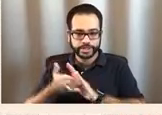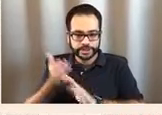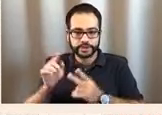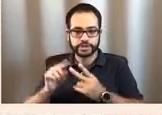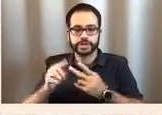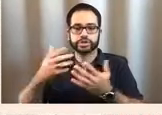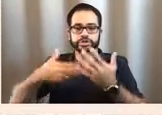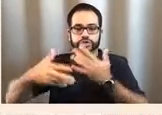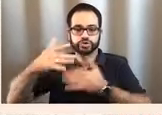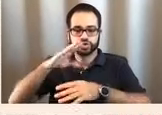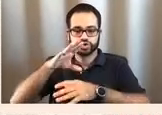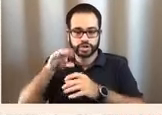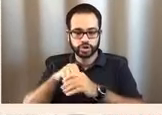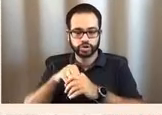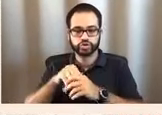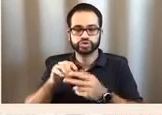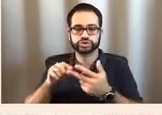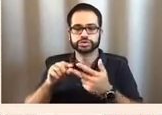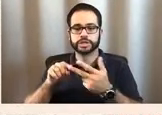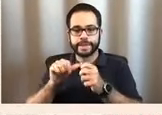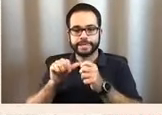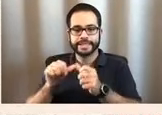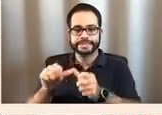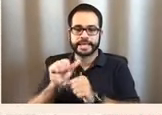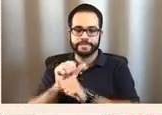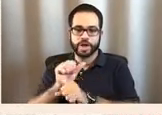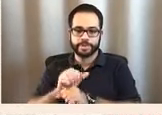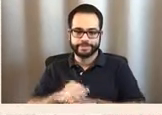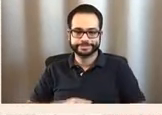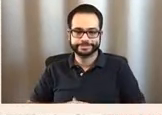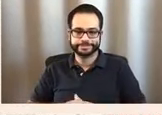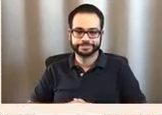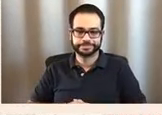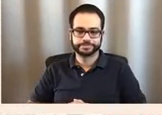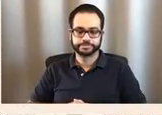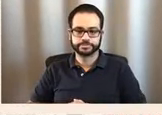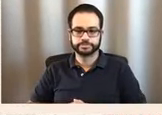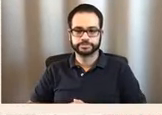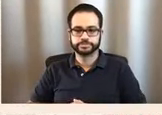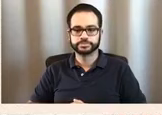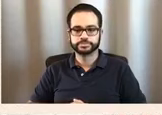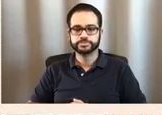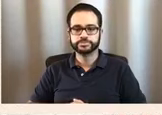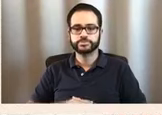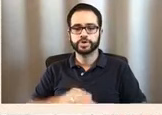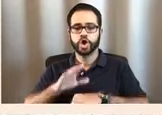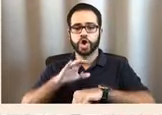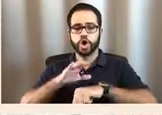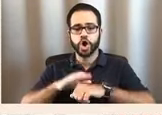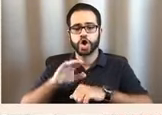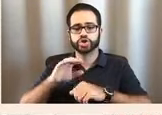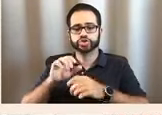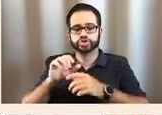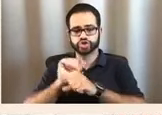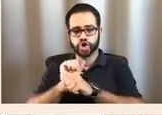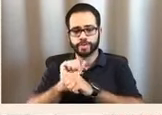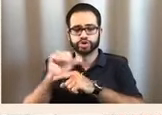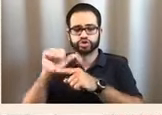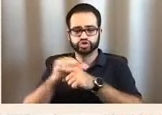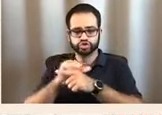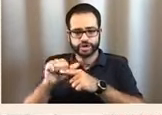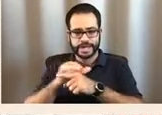inclusion, and maintain employment. Remedial on-the-job training to meet productivity